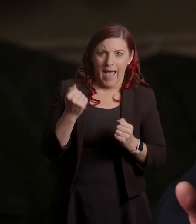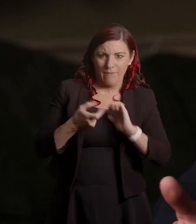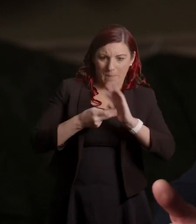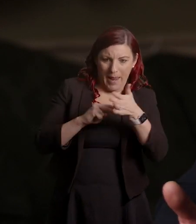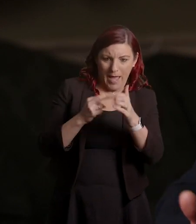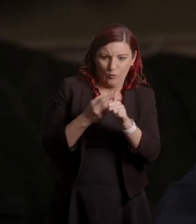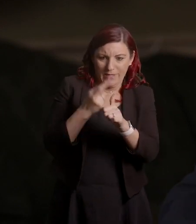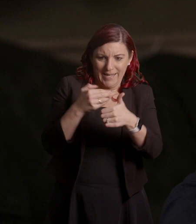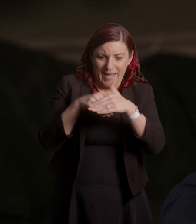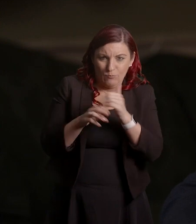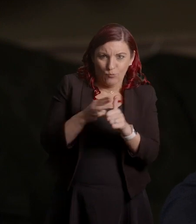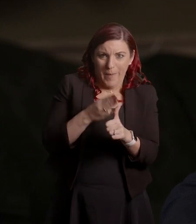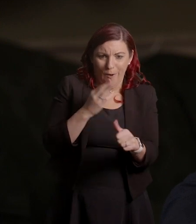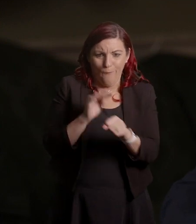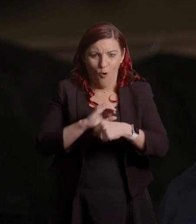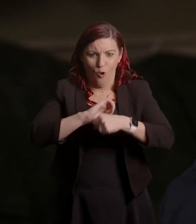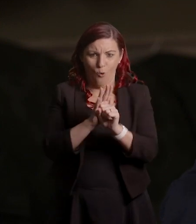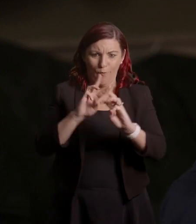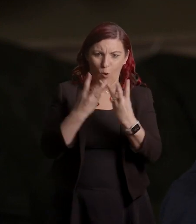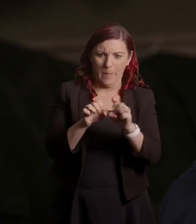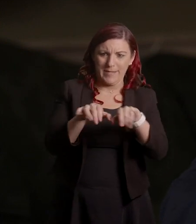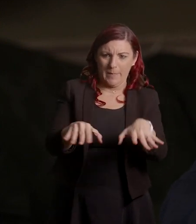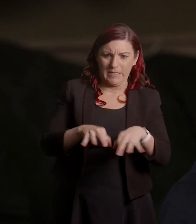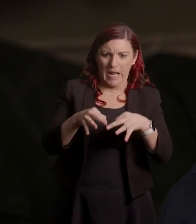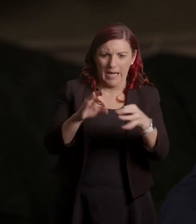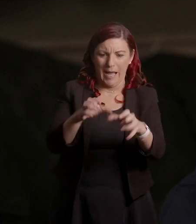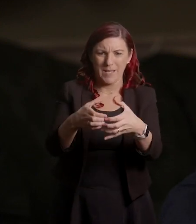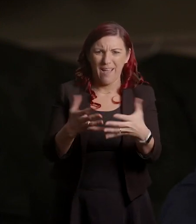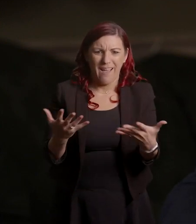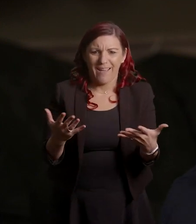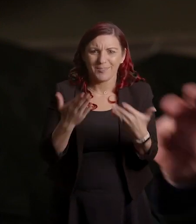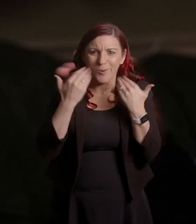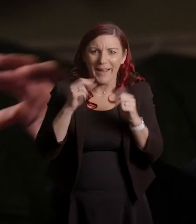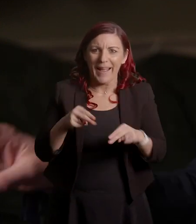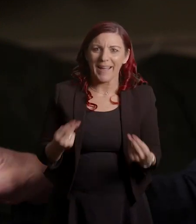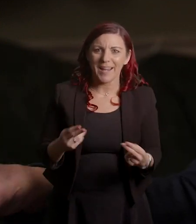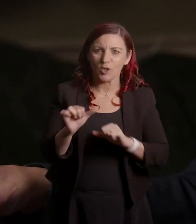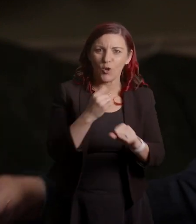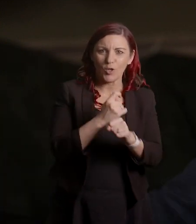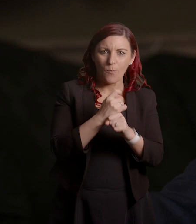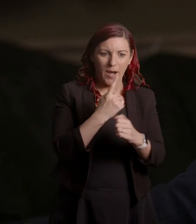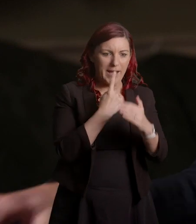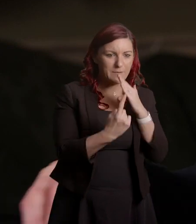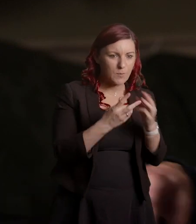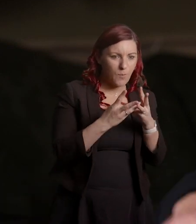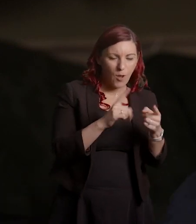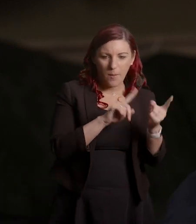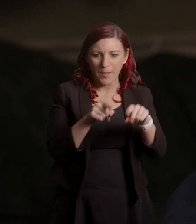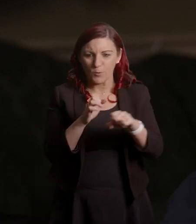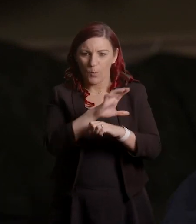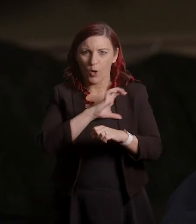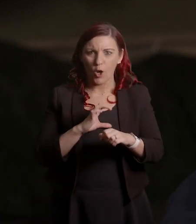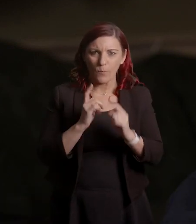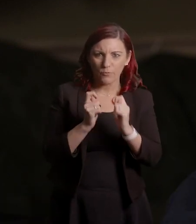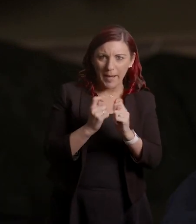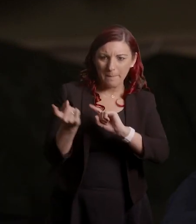roadmap coming into this as how to prepare for something like this in such a short period of time, where they'd come from individual work to